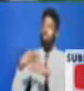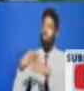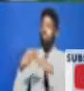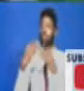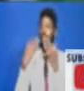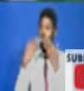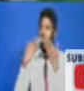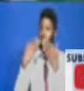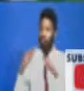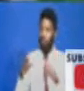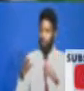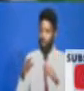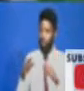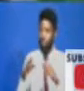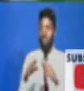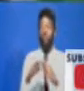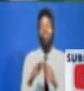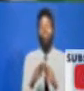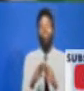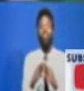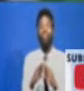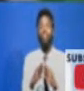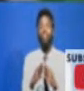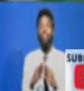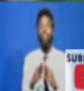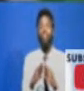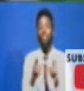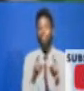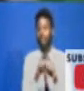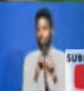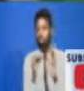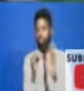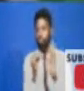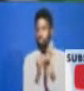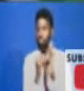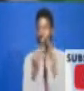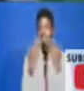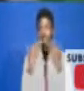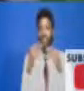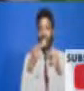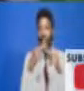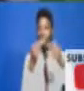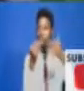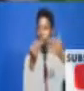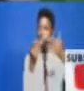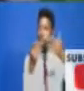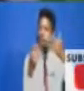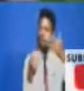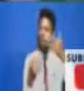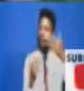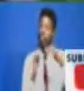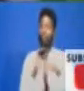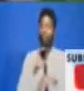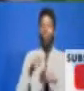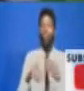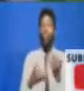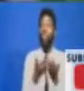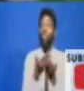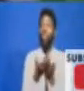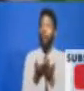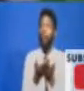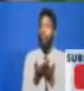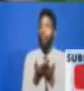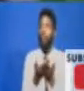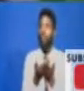I've also put in a list of all the vehicles that are